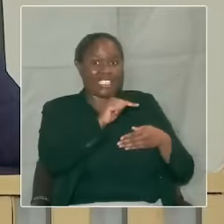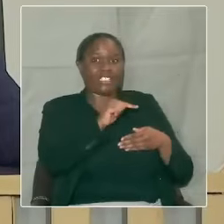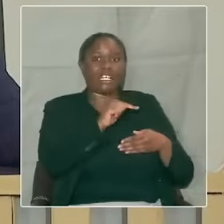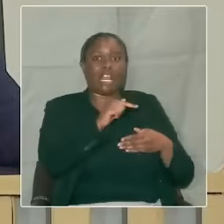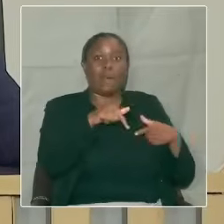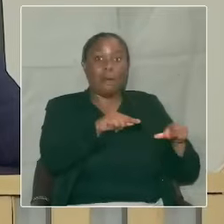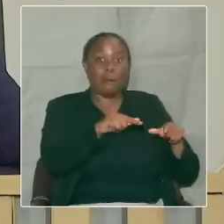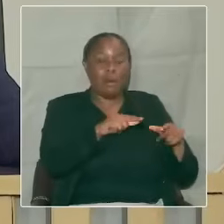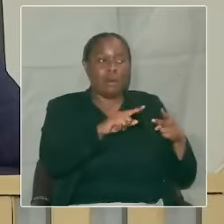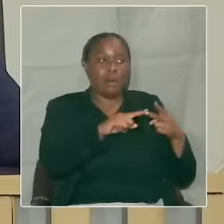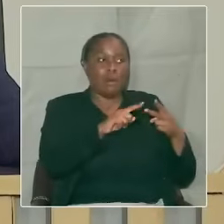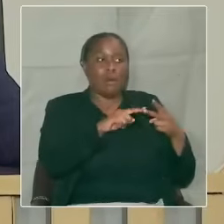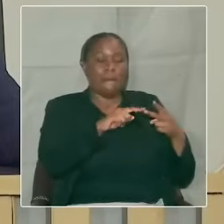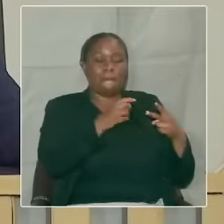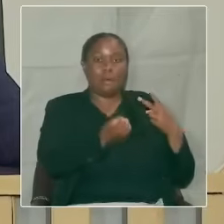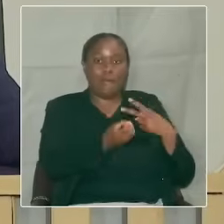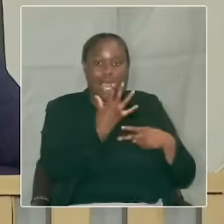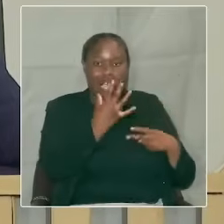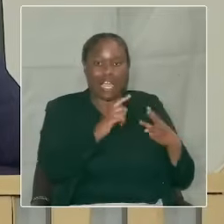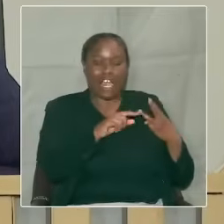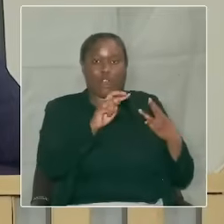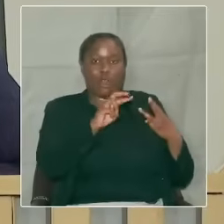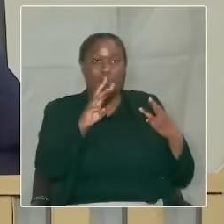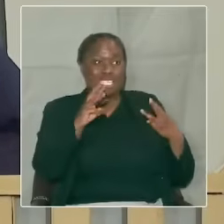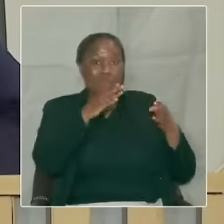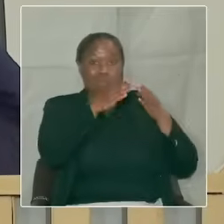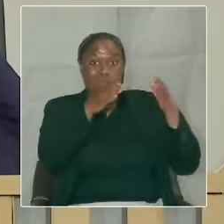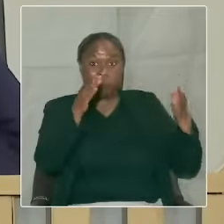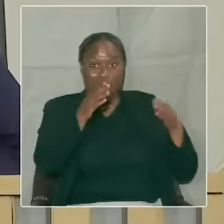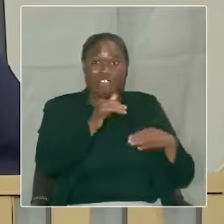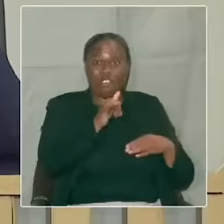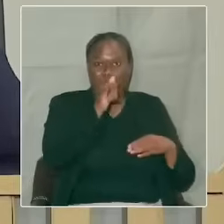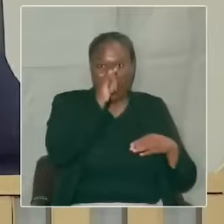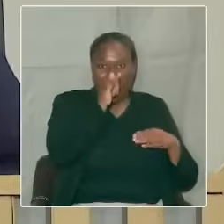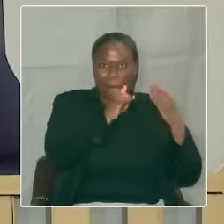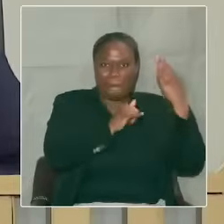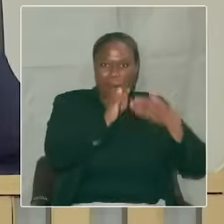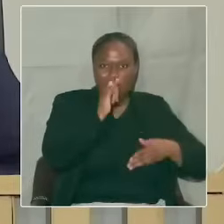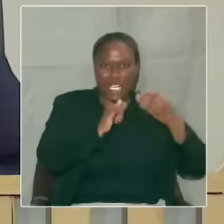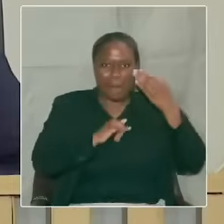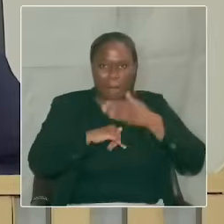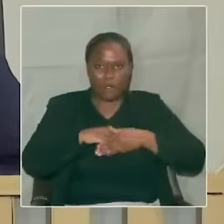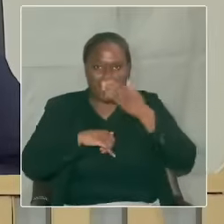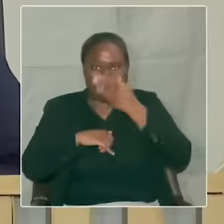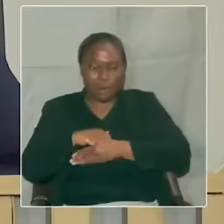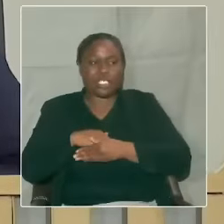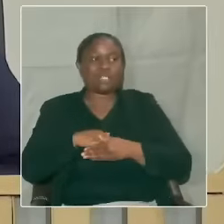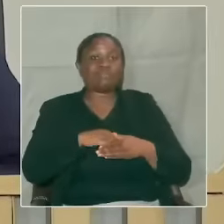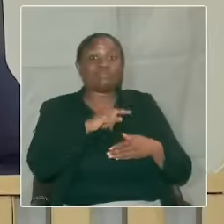that rhino poaching task team, which was quite successful,